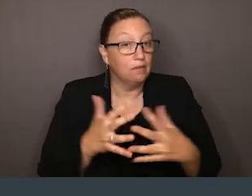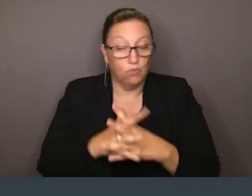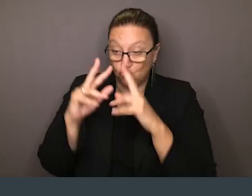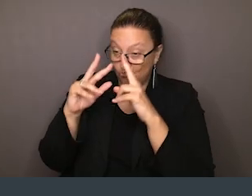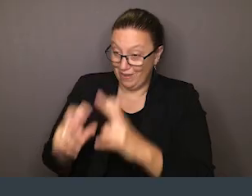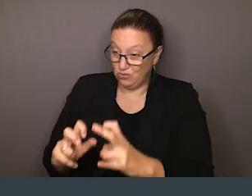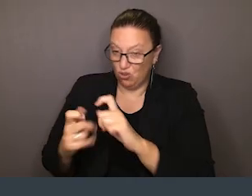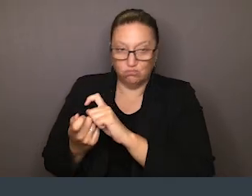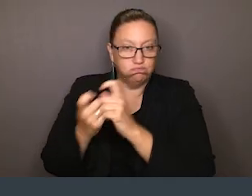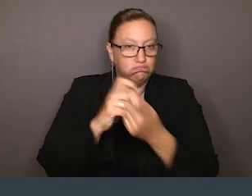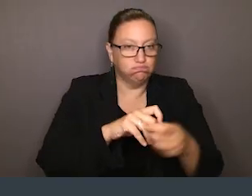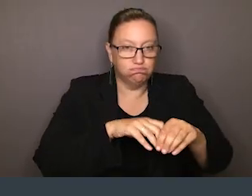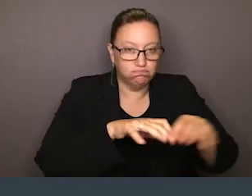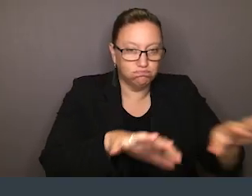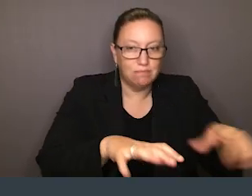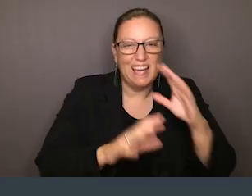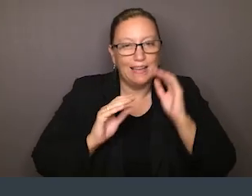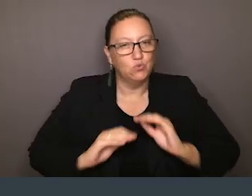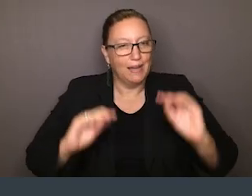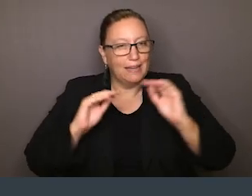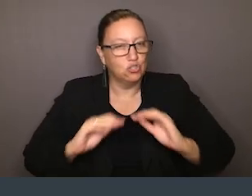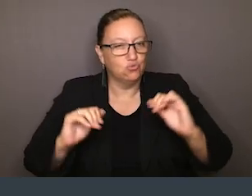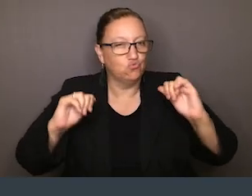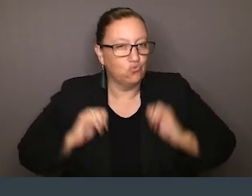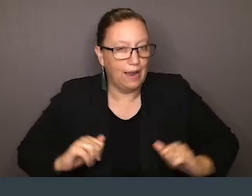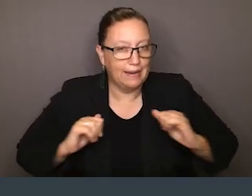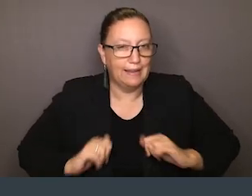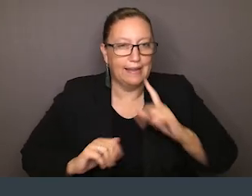research, education and training, and advocacy.